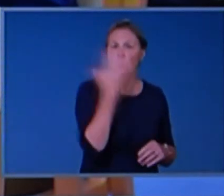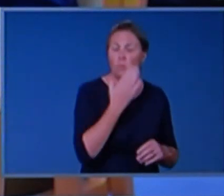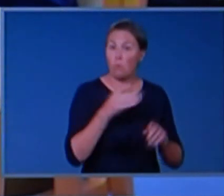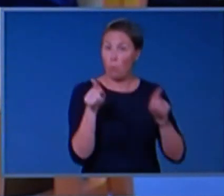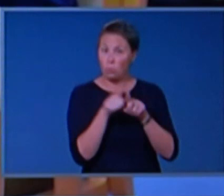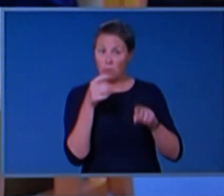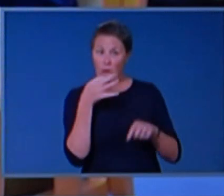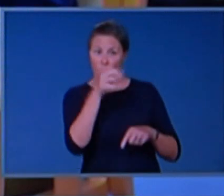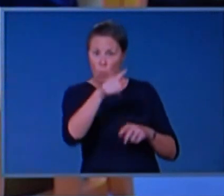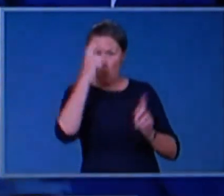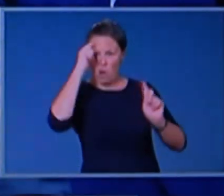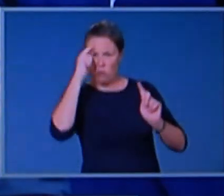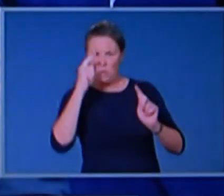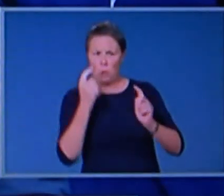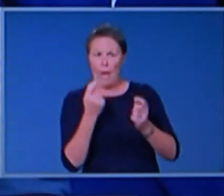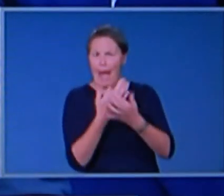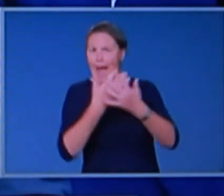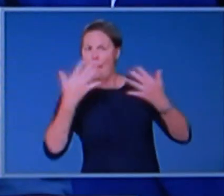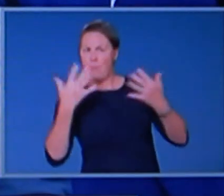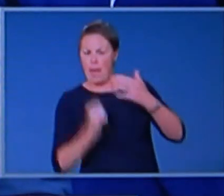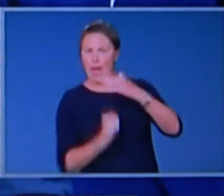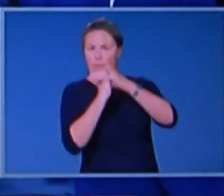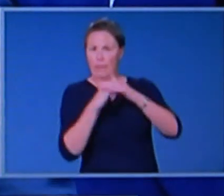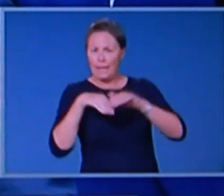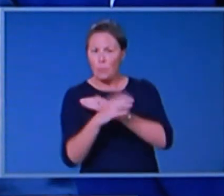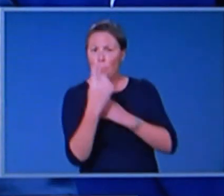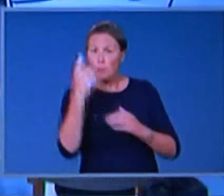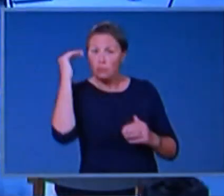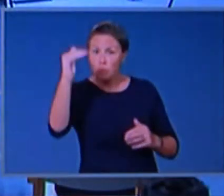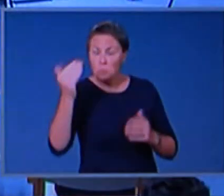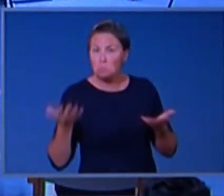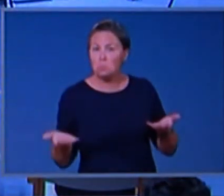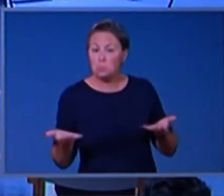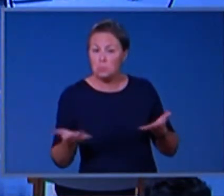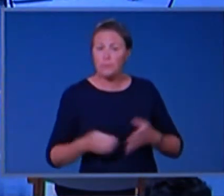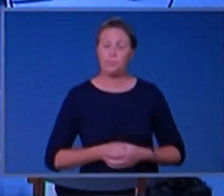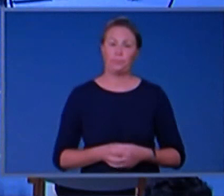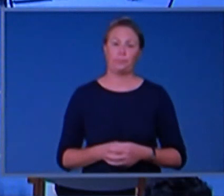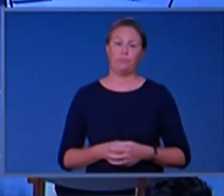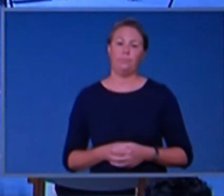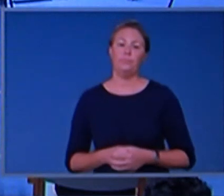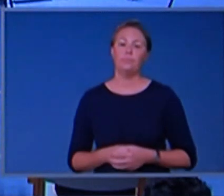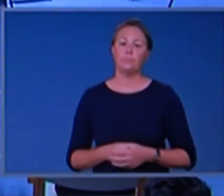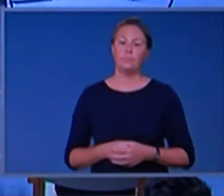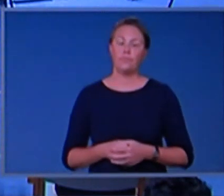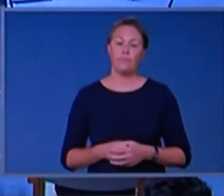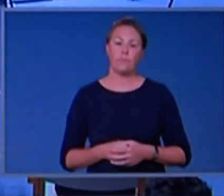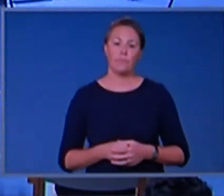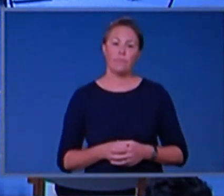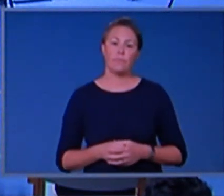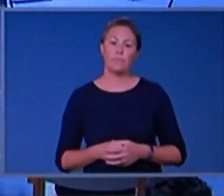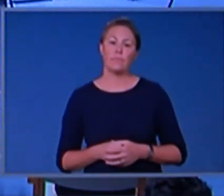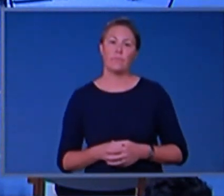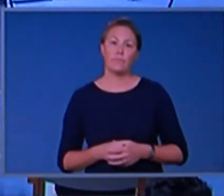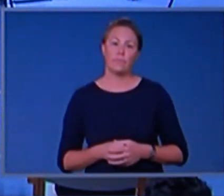in a classroom? Brendan, do you want to speak to that? So, our advice has been consistent